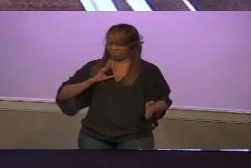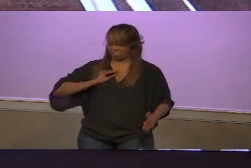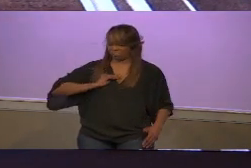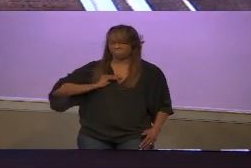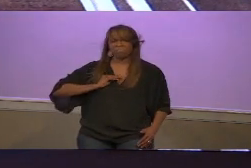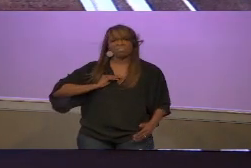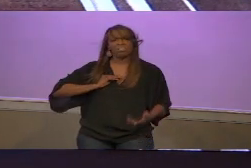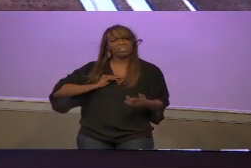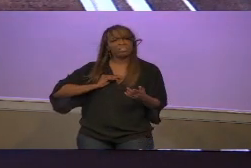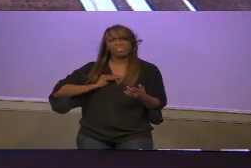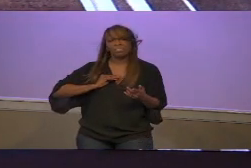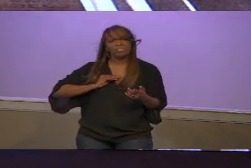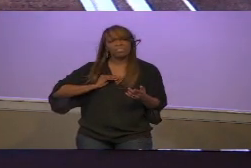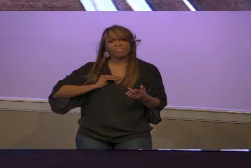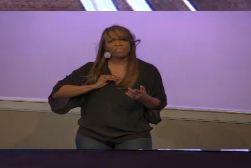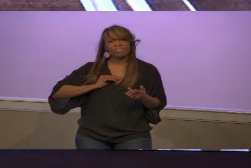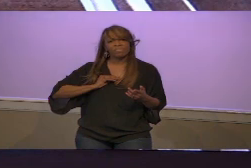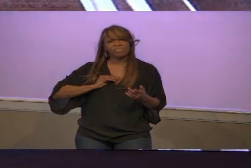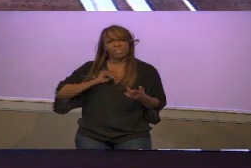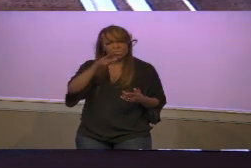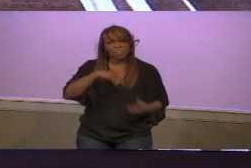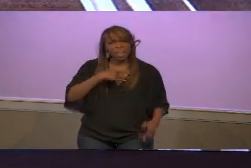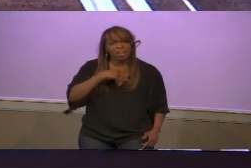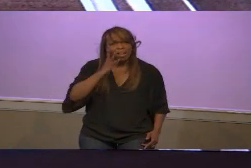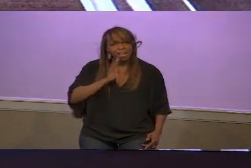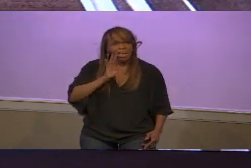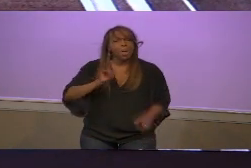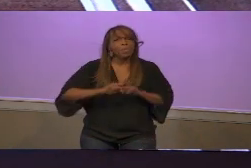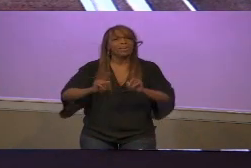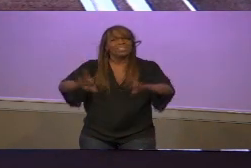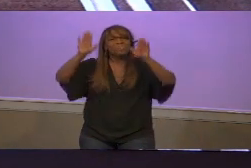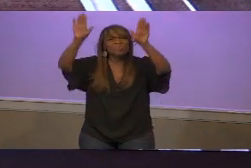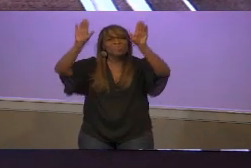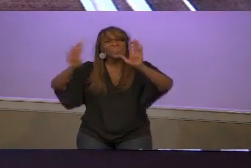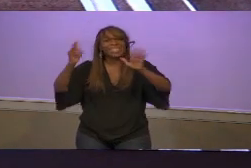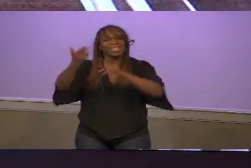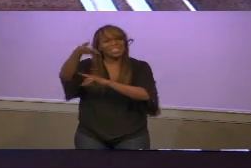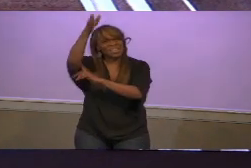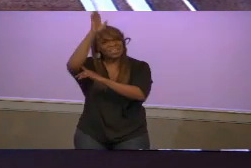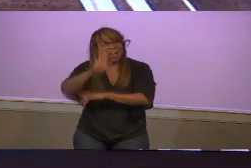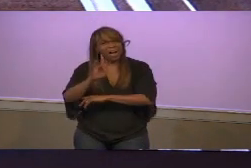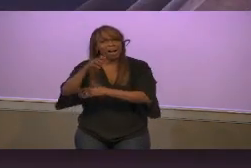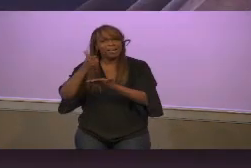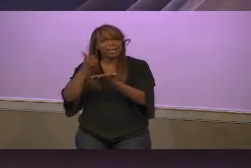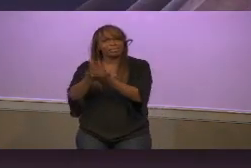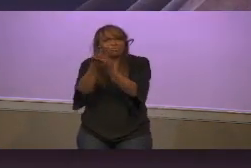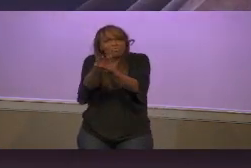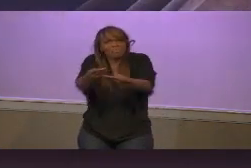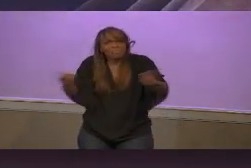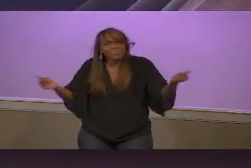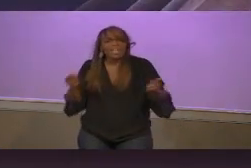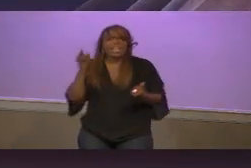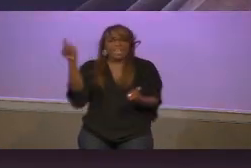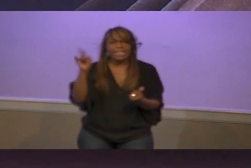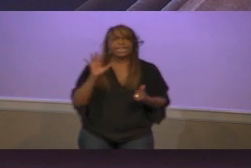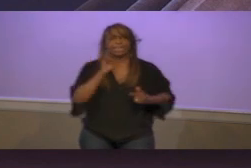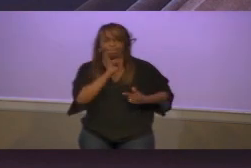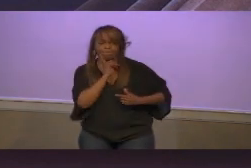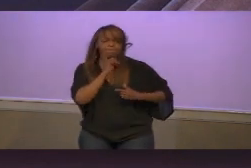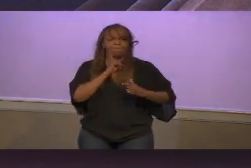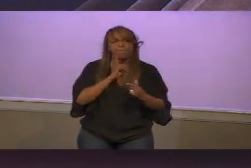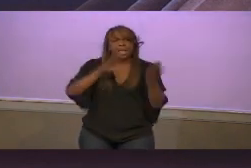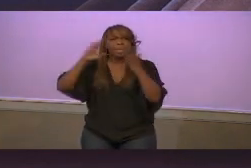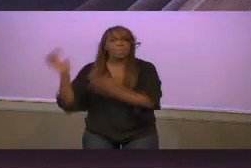self-worth, non-self-worth, it's amazing how God has brought you out. He selectively delivered